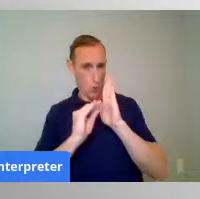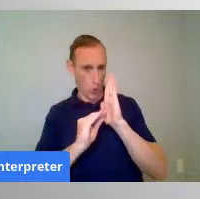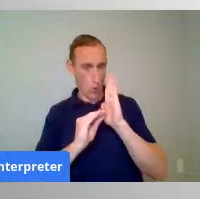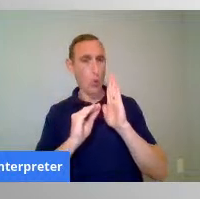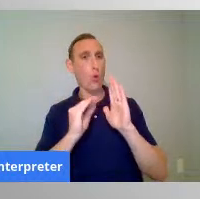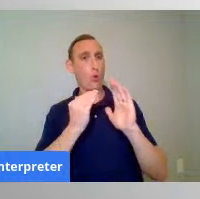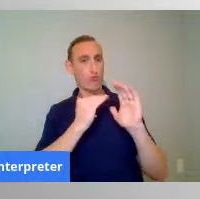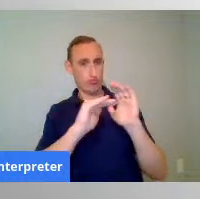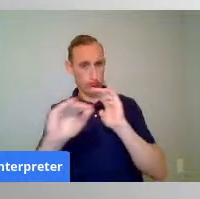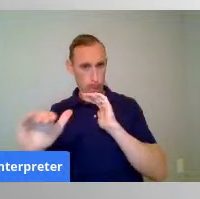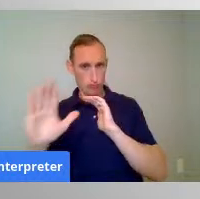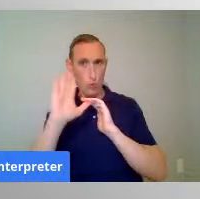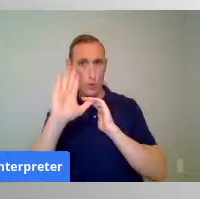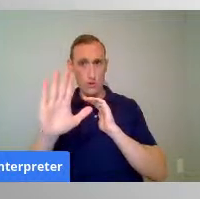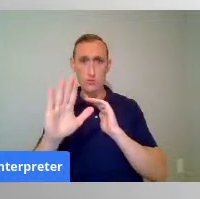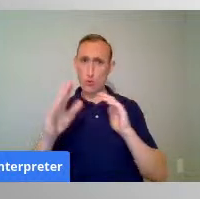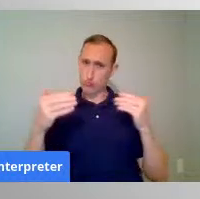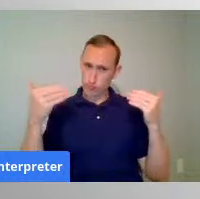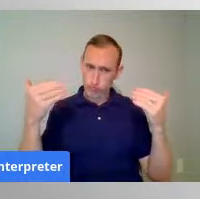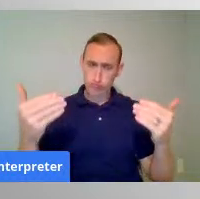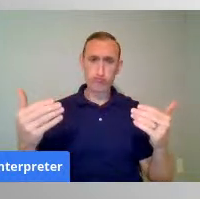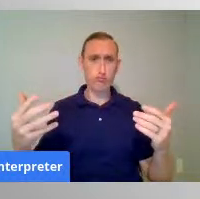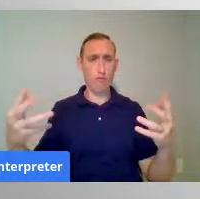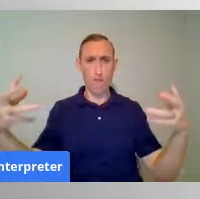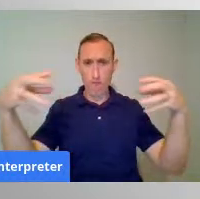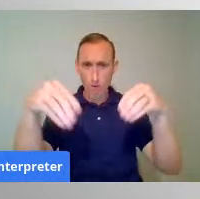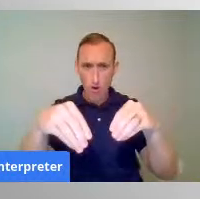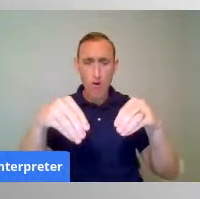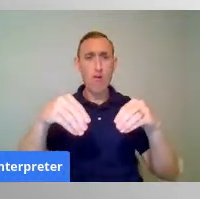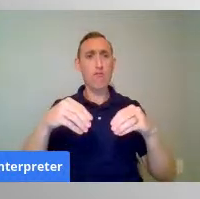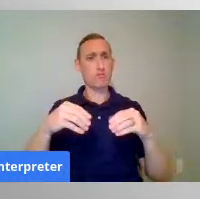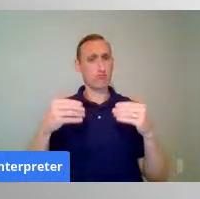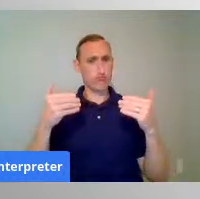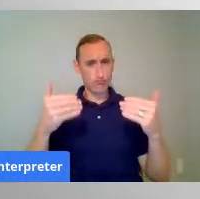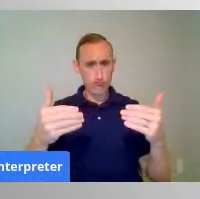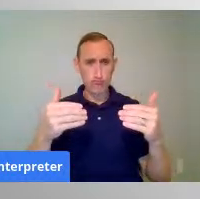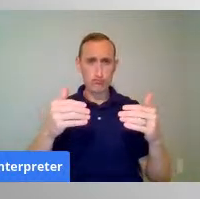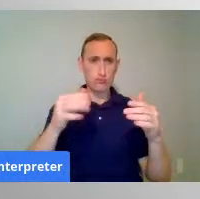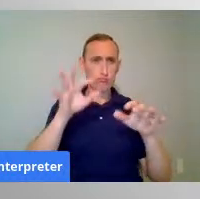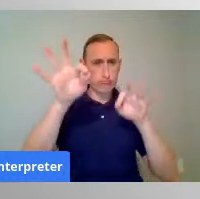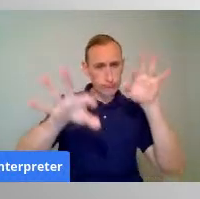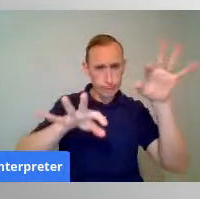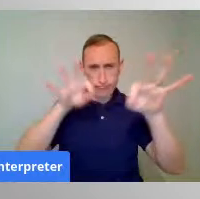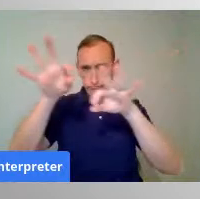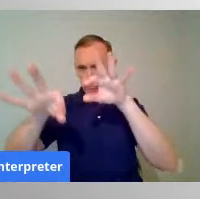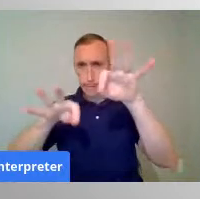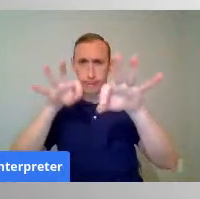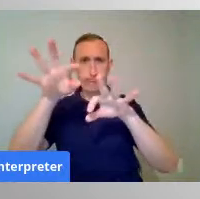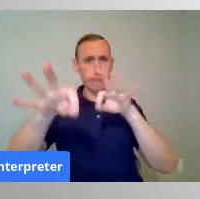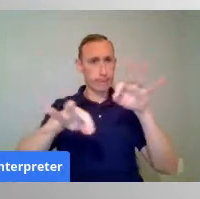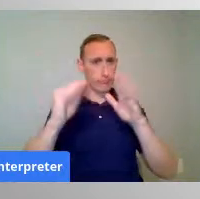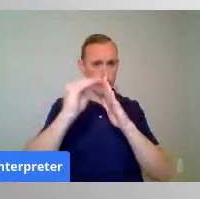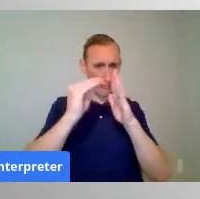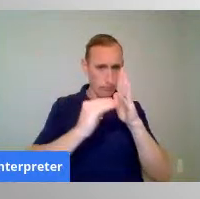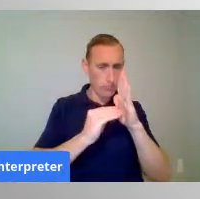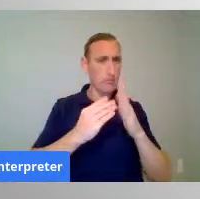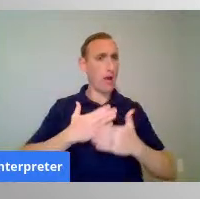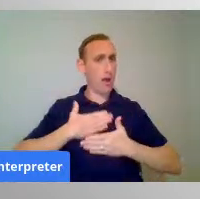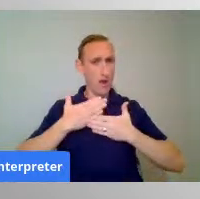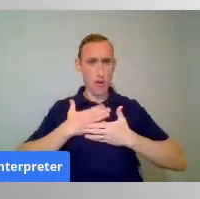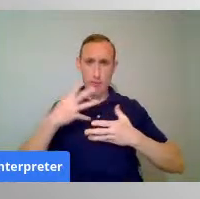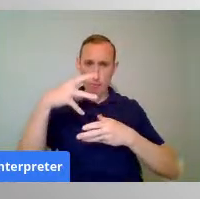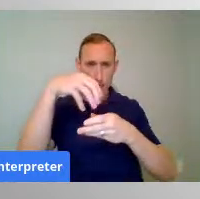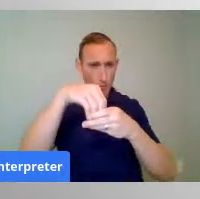people talk, we want you to be engaged. So don't feel like you have to stop and take the notes as we go. We will send those out to you. So if you just want to engage and be active participants, it'd